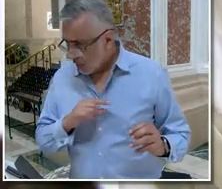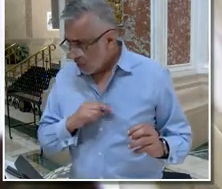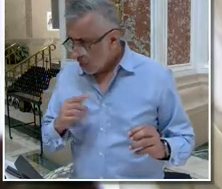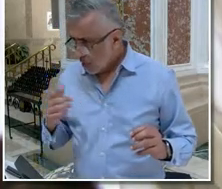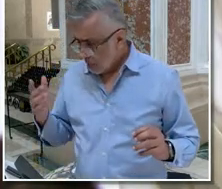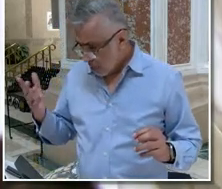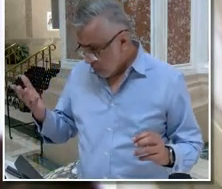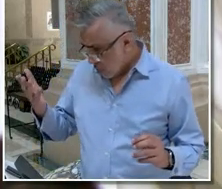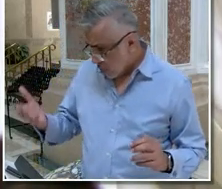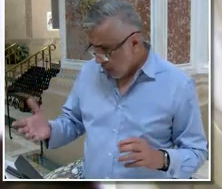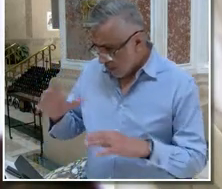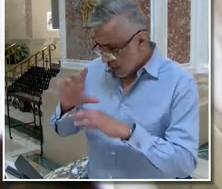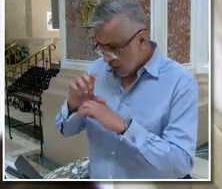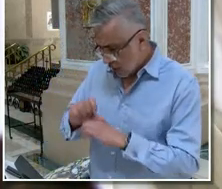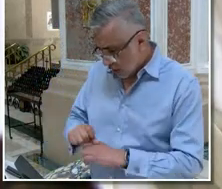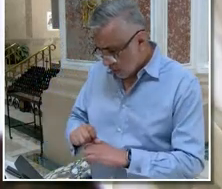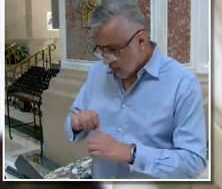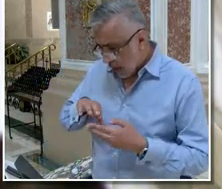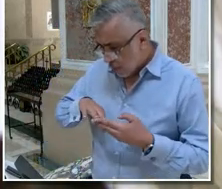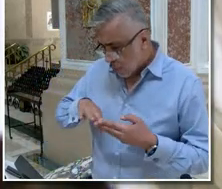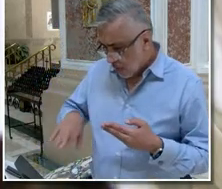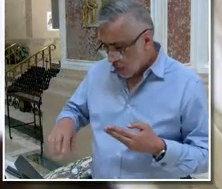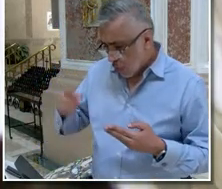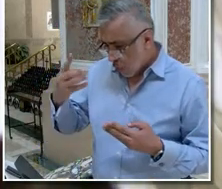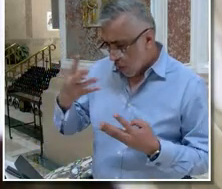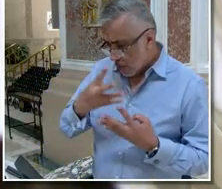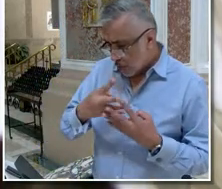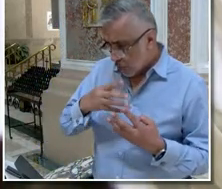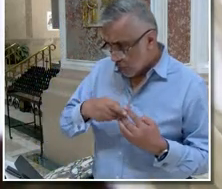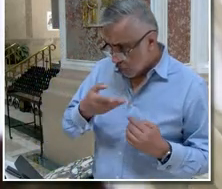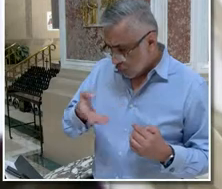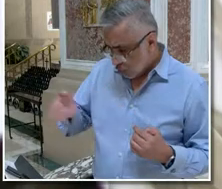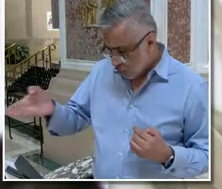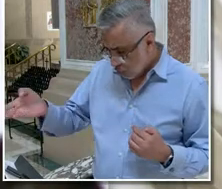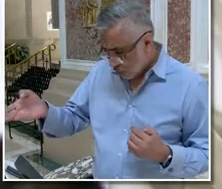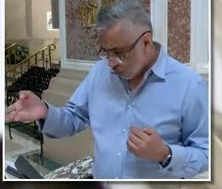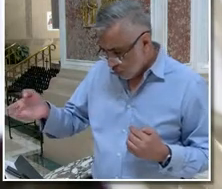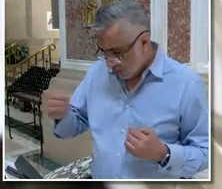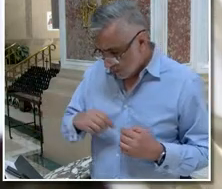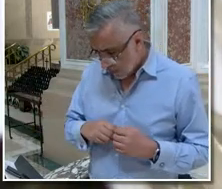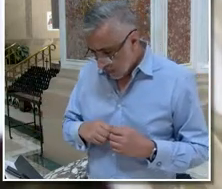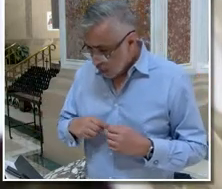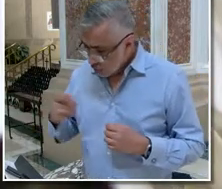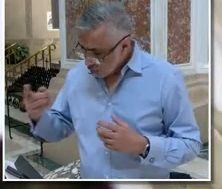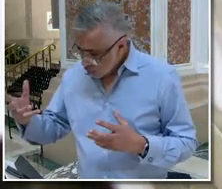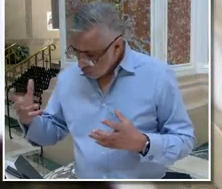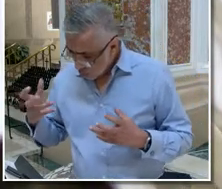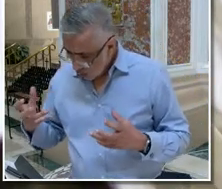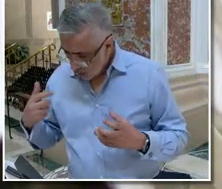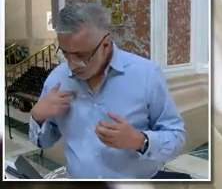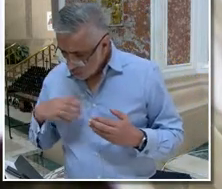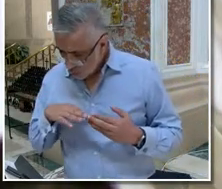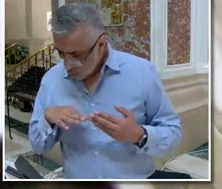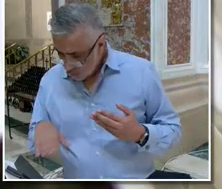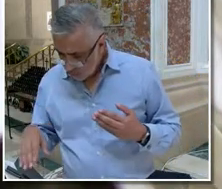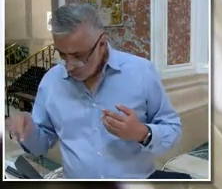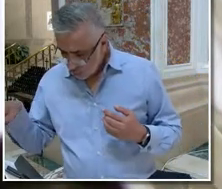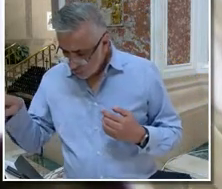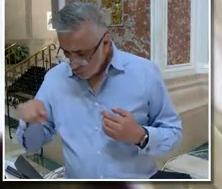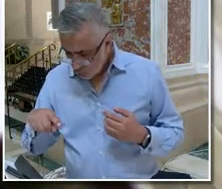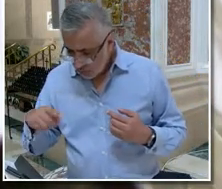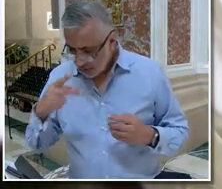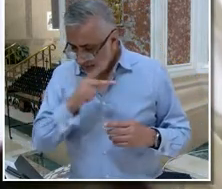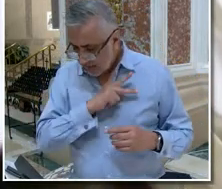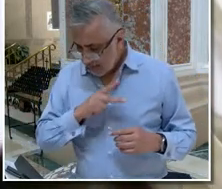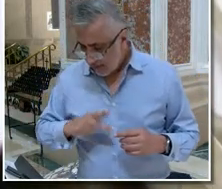a custom that I release one prisoner to you at Passover. Do you want me to release to you the king